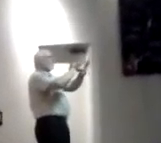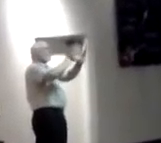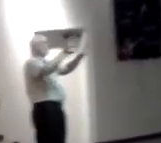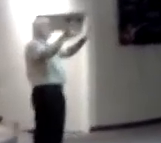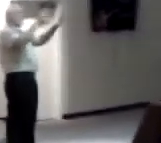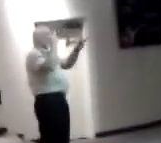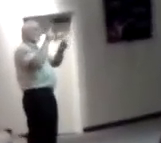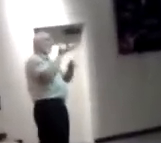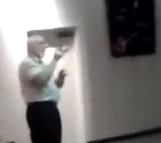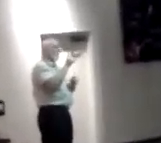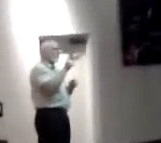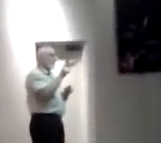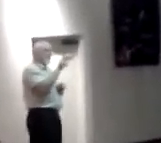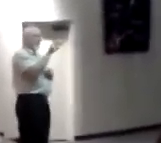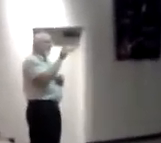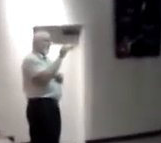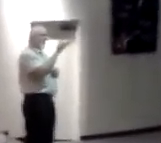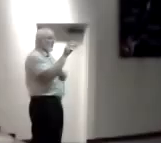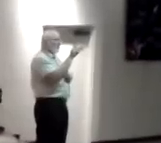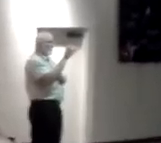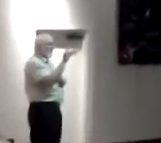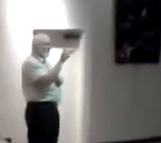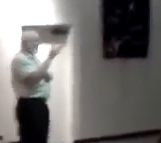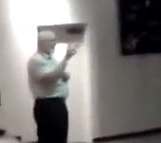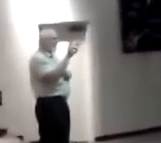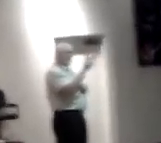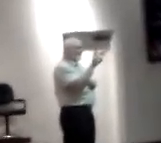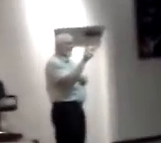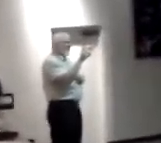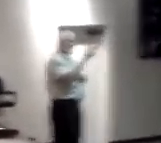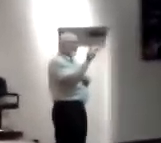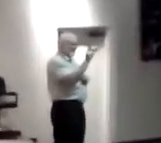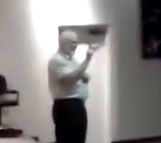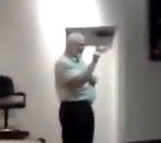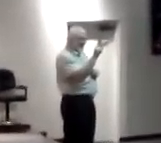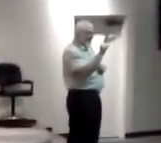shelf, and I saw one that said reduced salt, and I'm like, that's even more healthy.